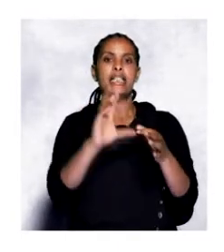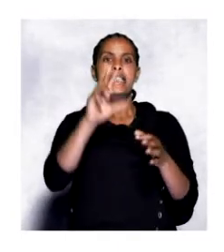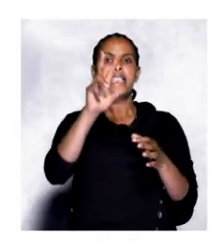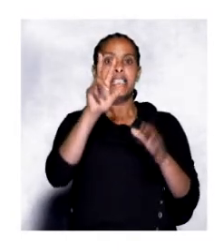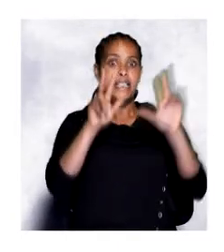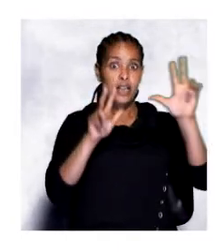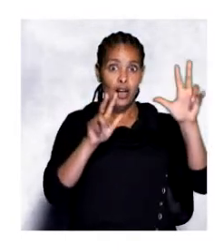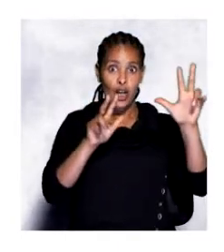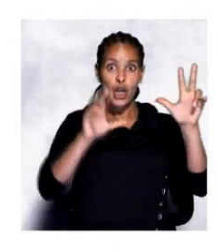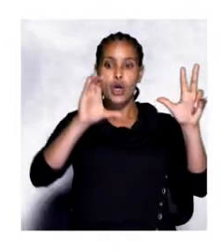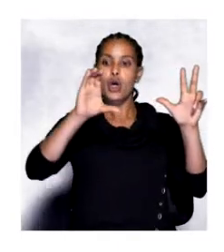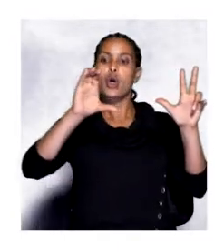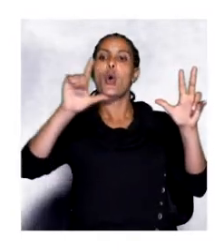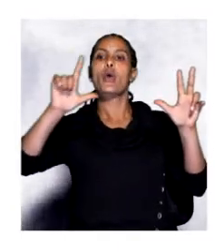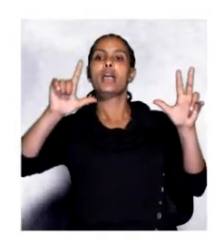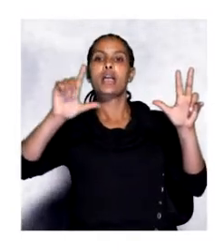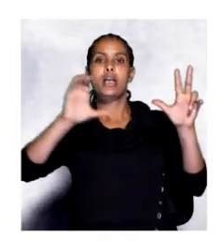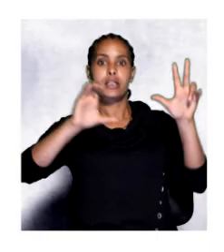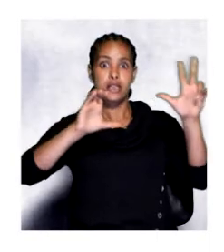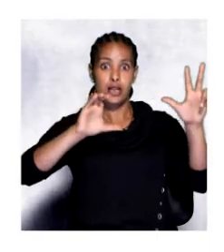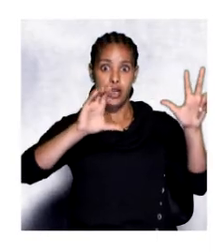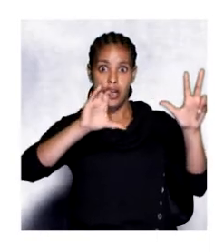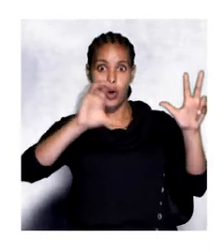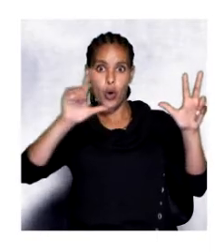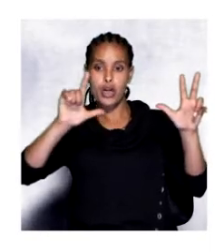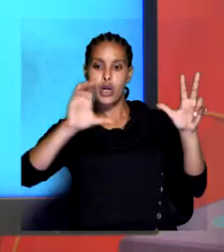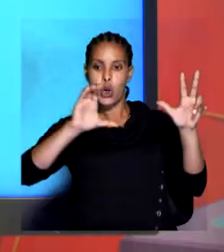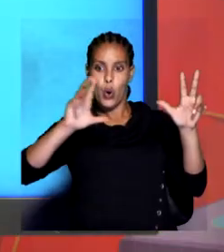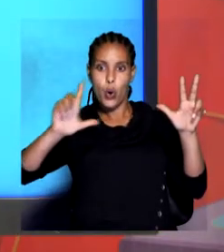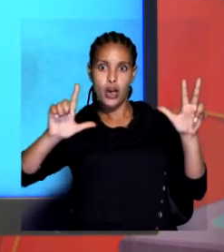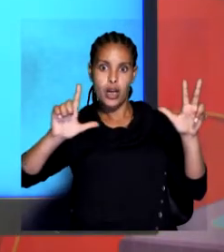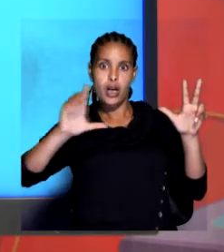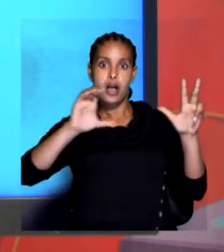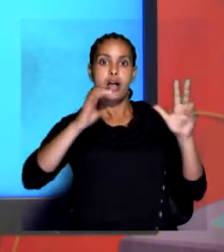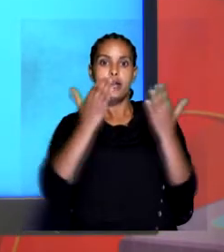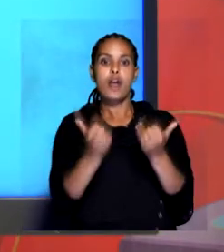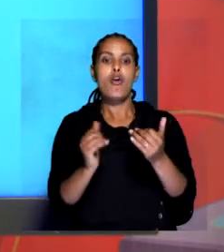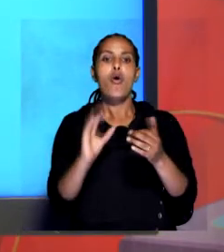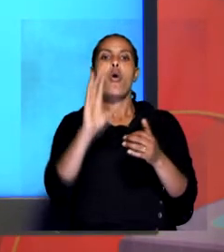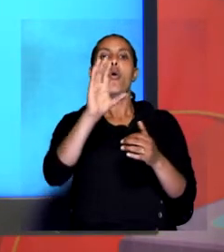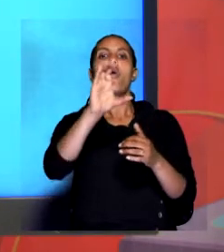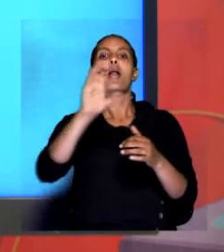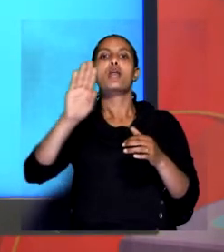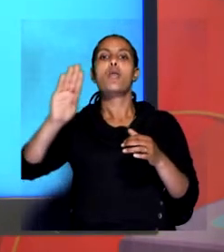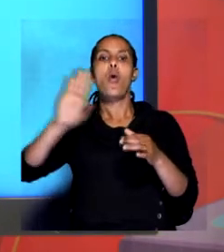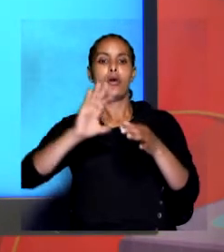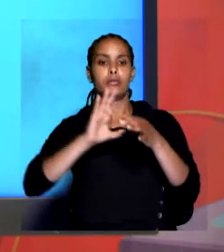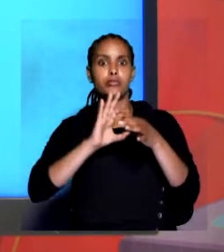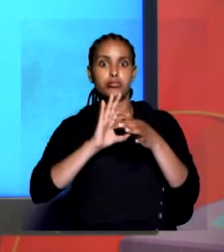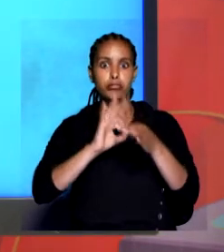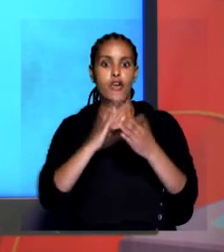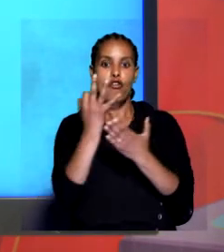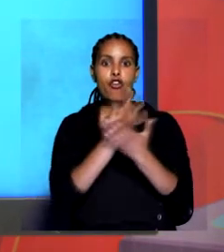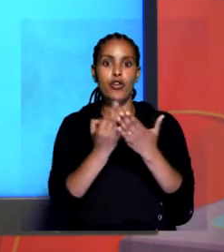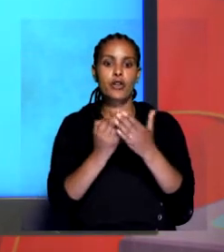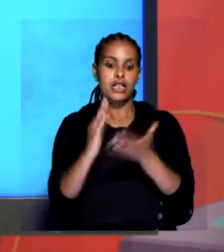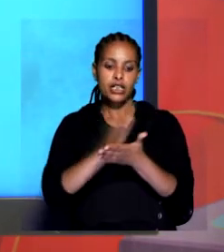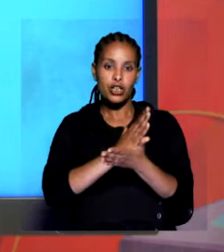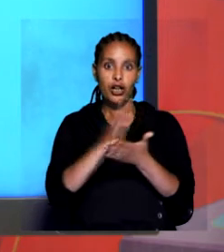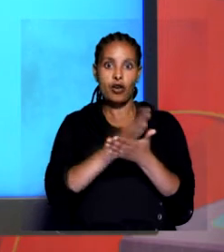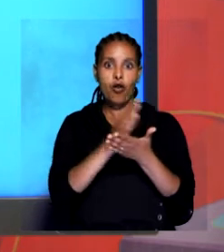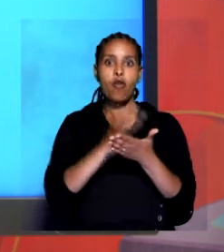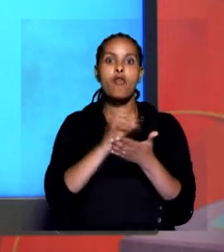atoms, chlorine, chlorine, chlorine. Now this covalent bond is formed by sharing